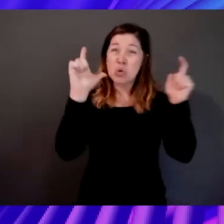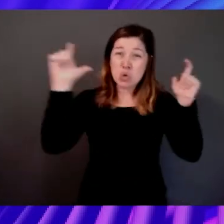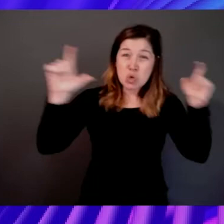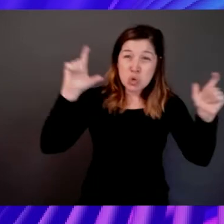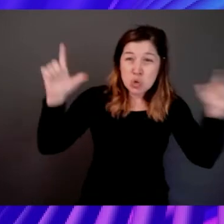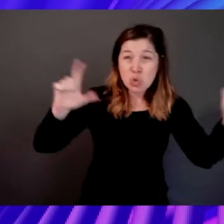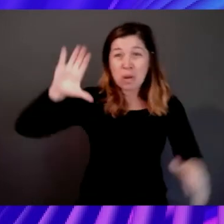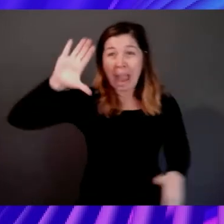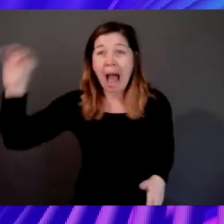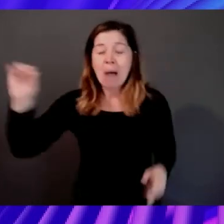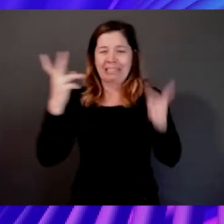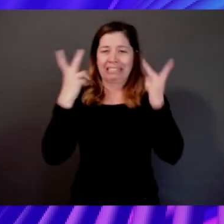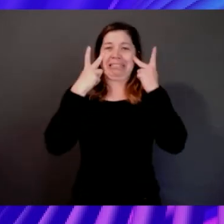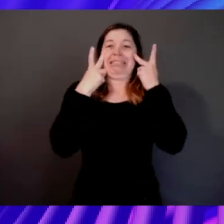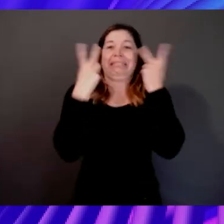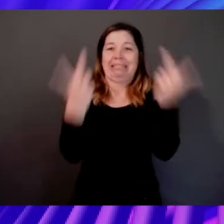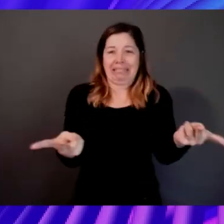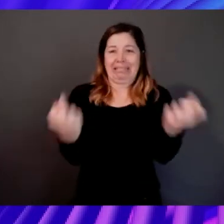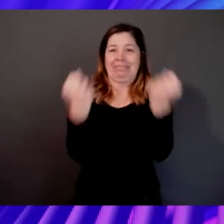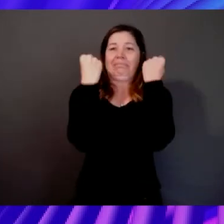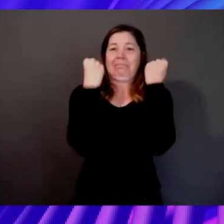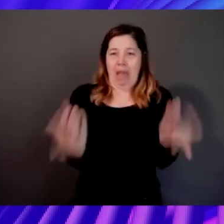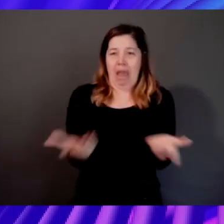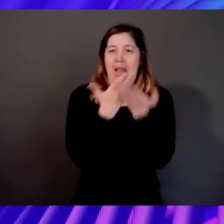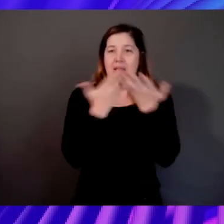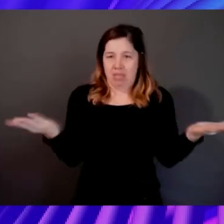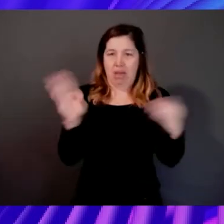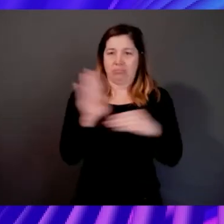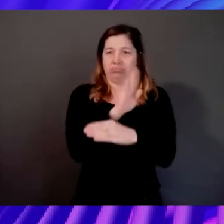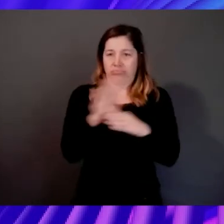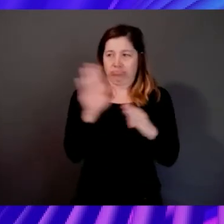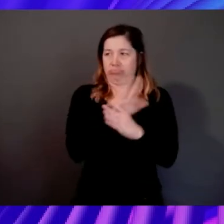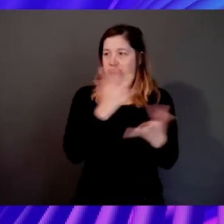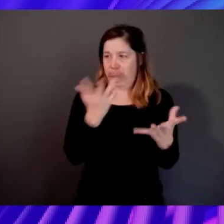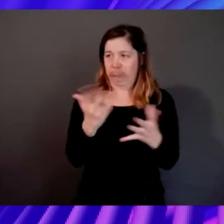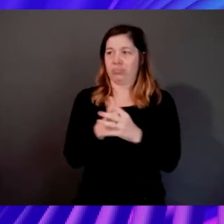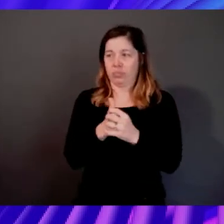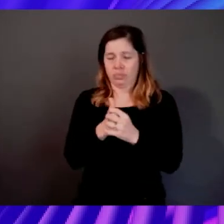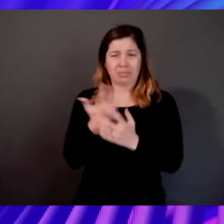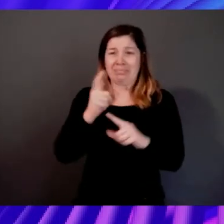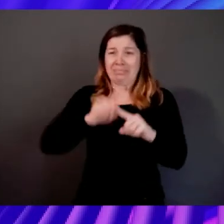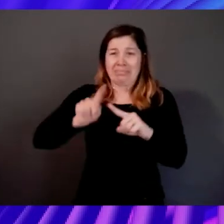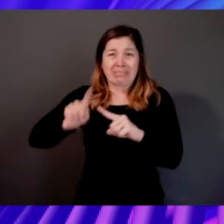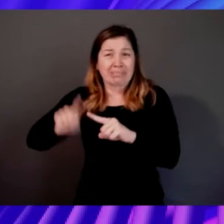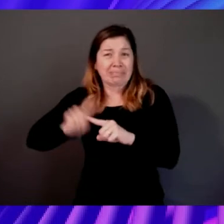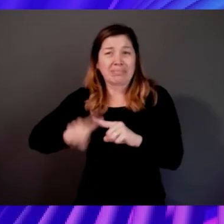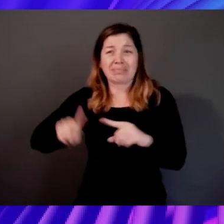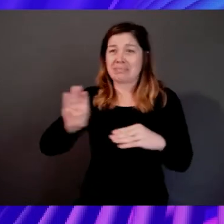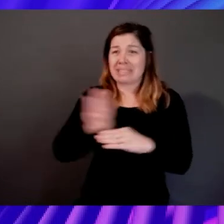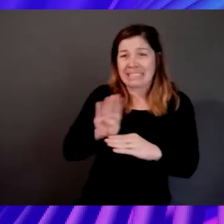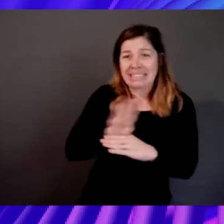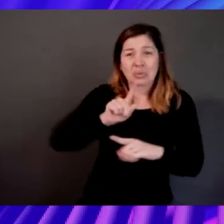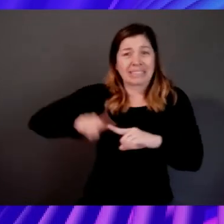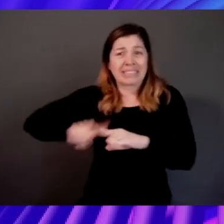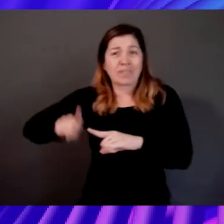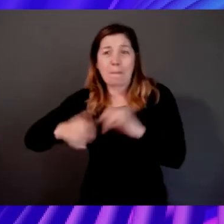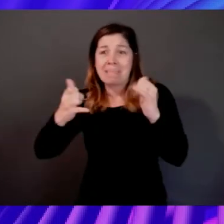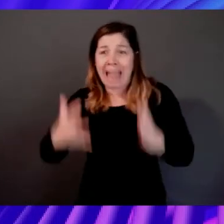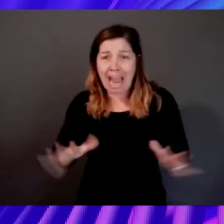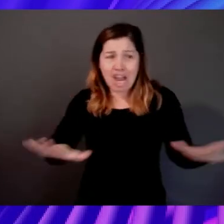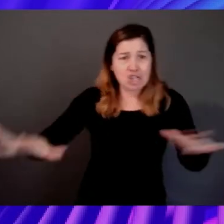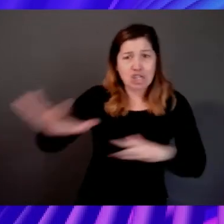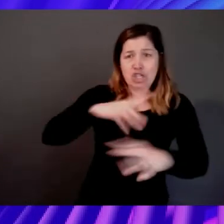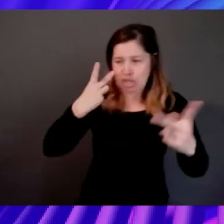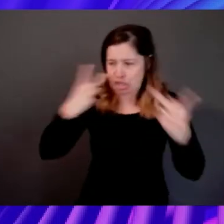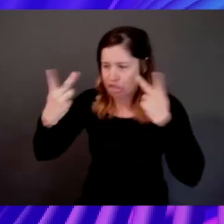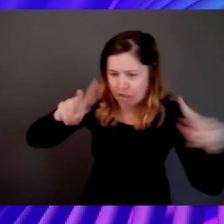of different industries, a lot of different players, across threats and other indicators. And I think there's a